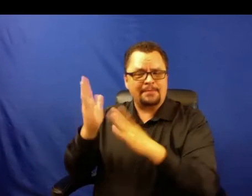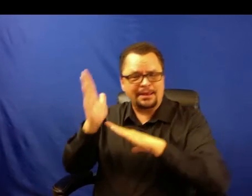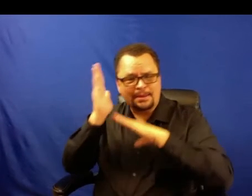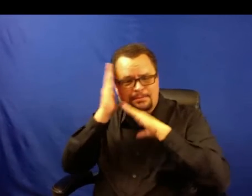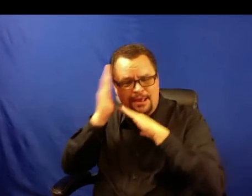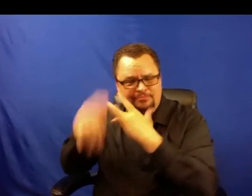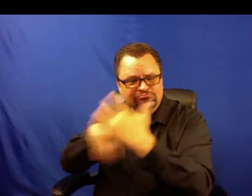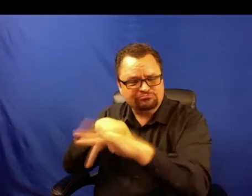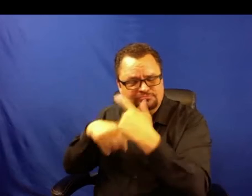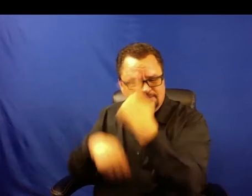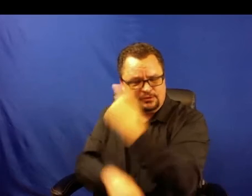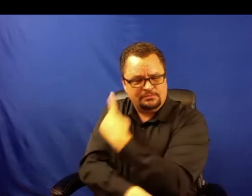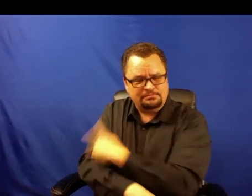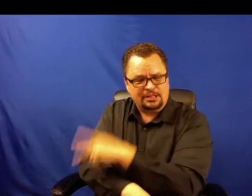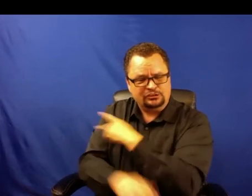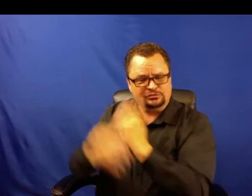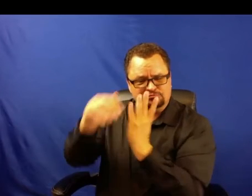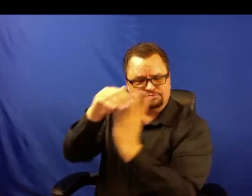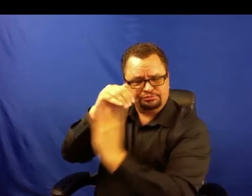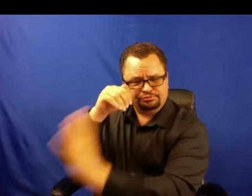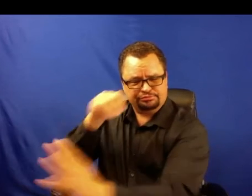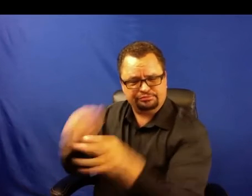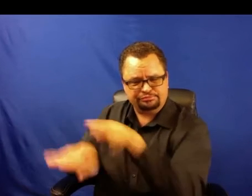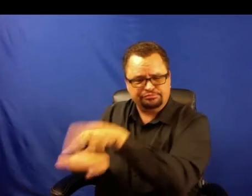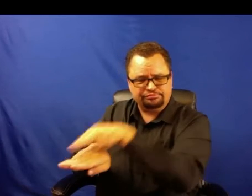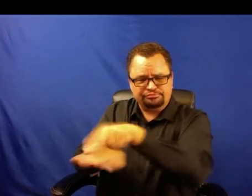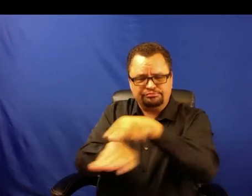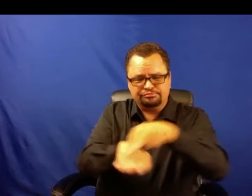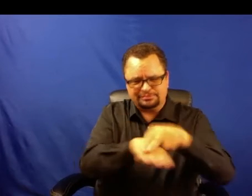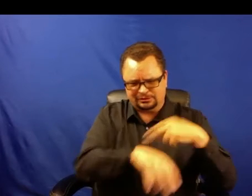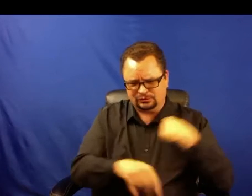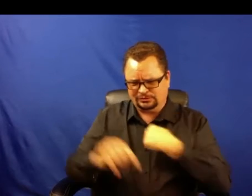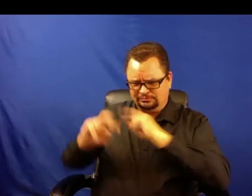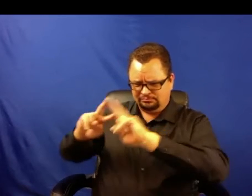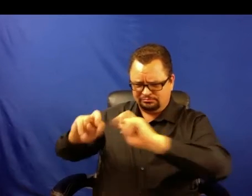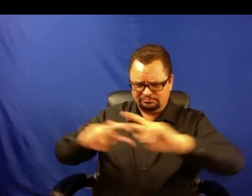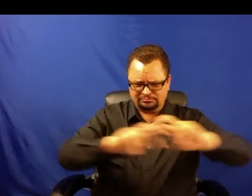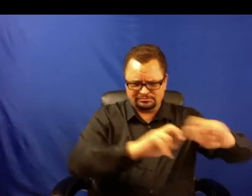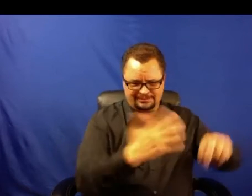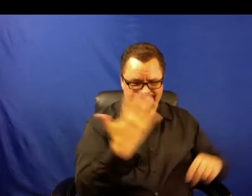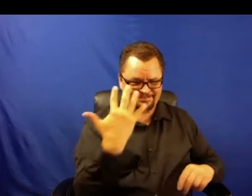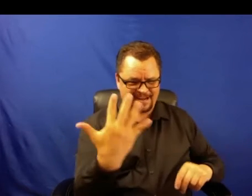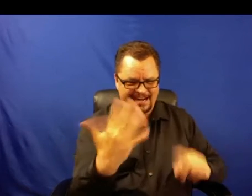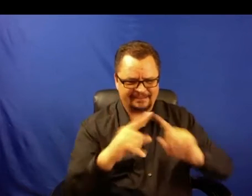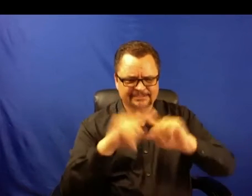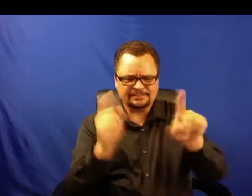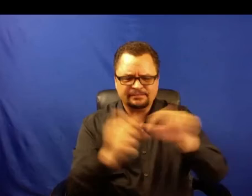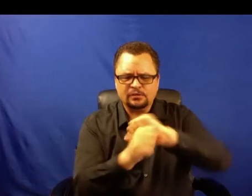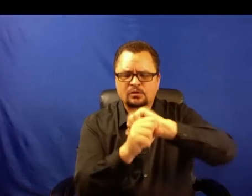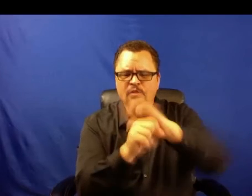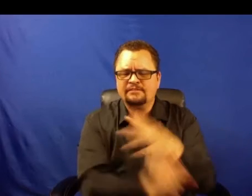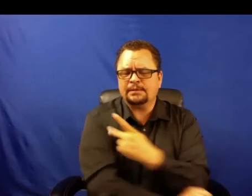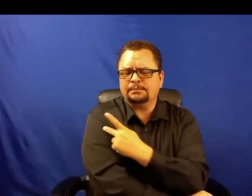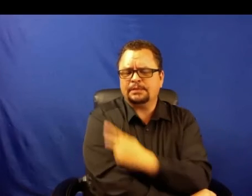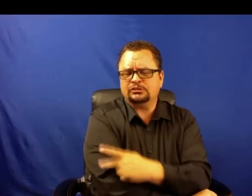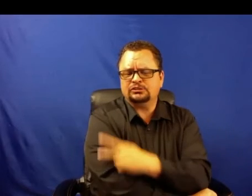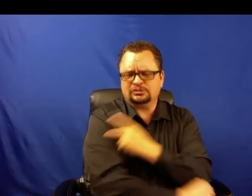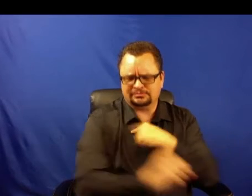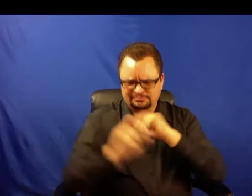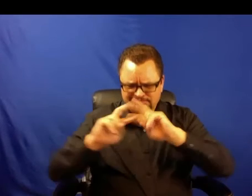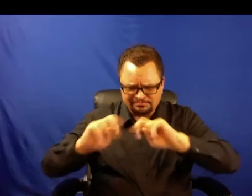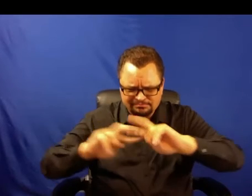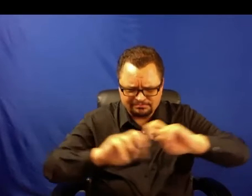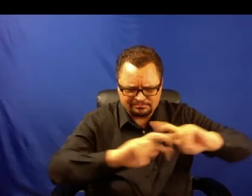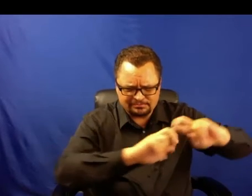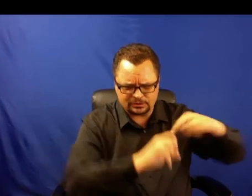And so we can see that we are exceeding what we had in January. So we are at the highest census